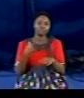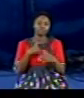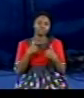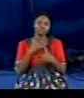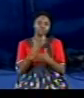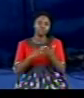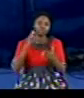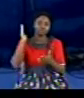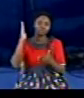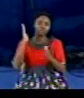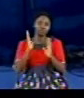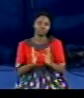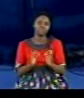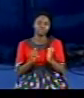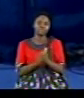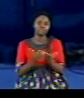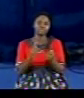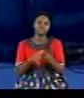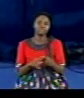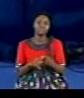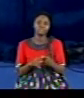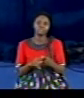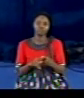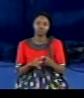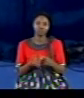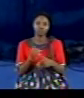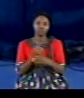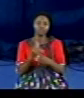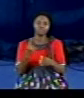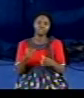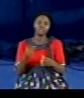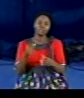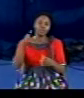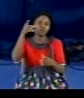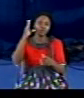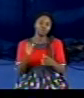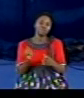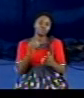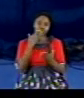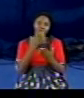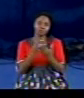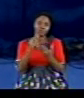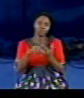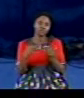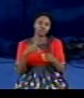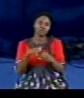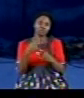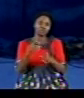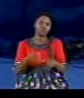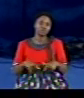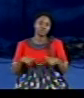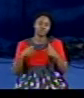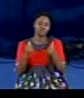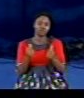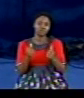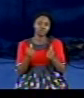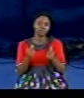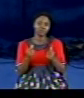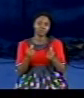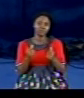want to tell of God's goodness in their lives. First on the list is Elder Mono Ebide